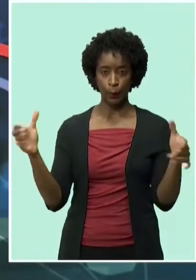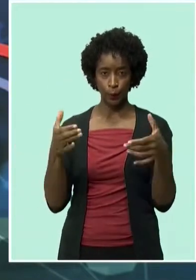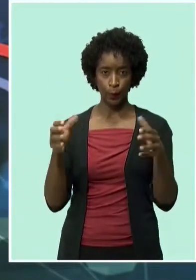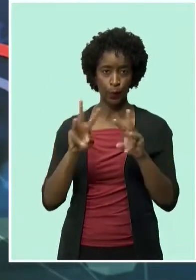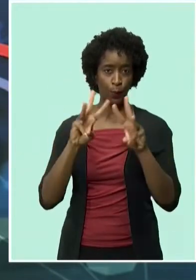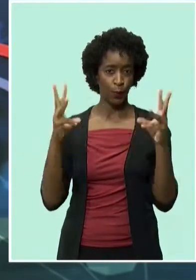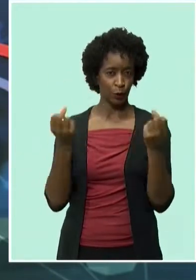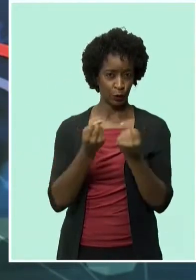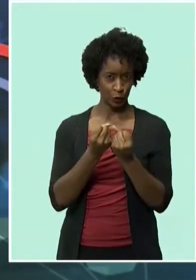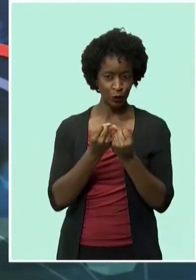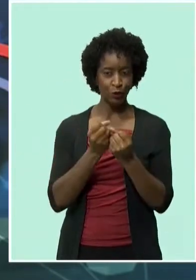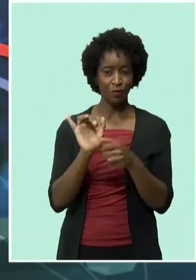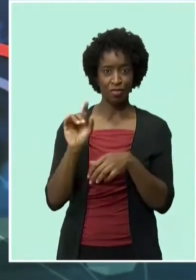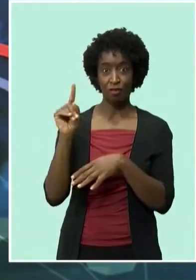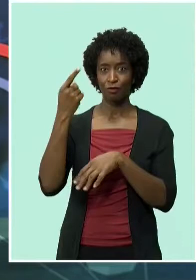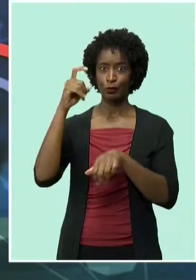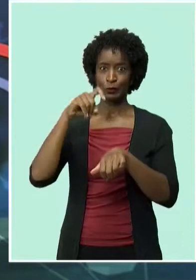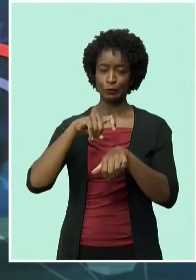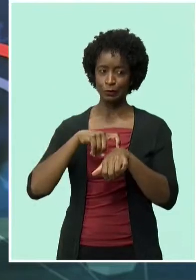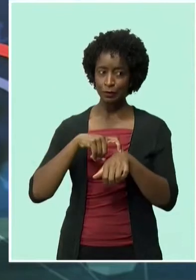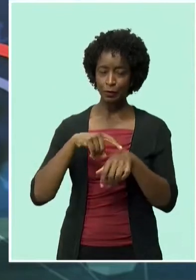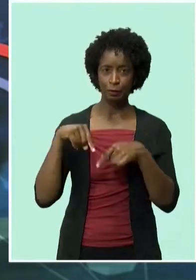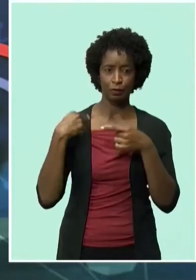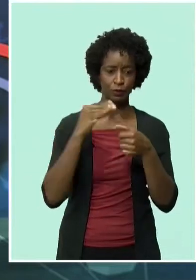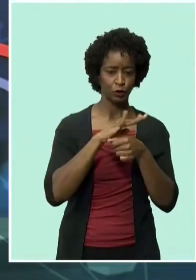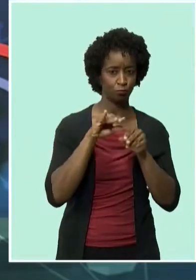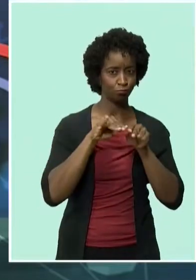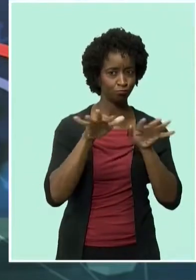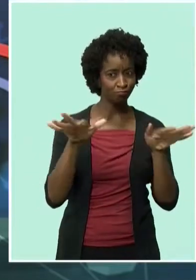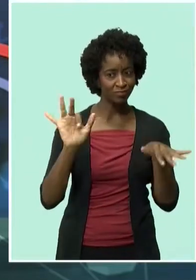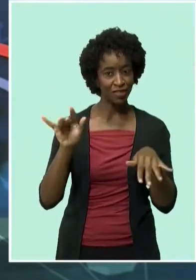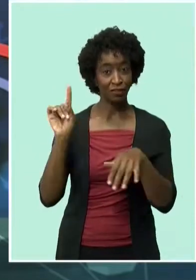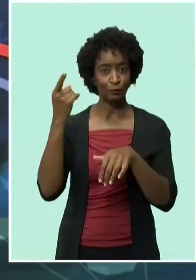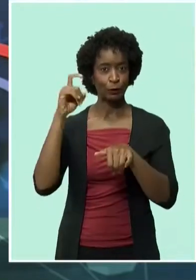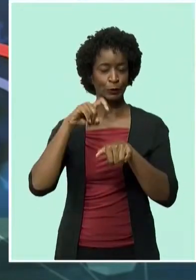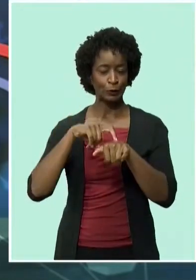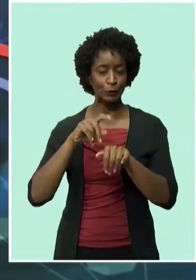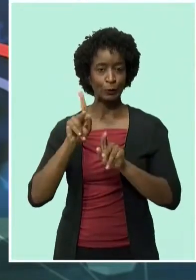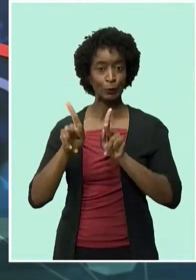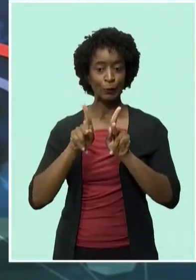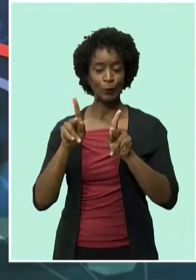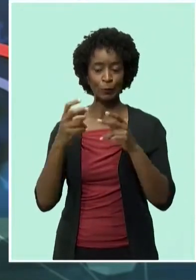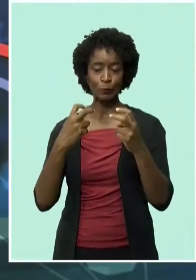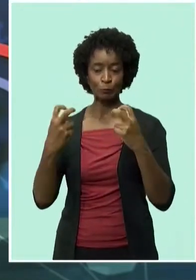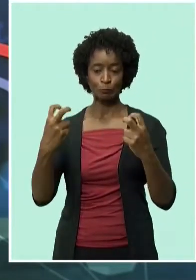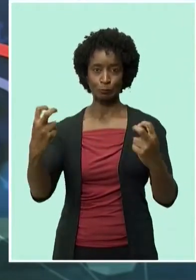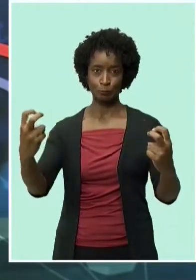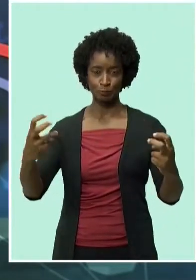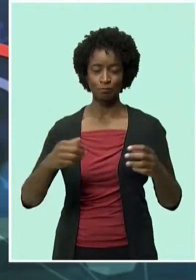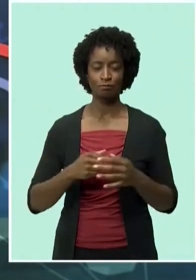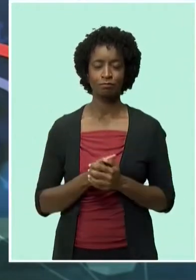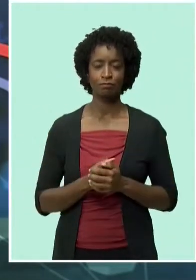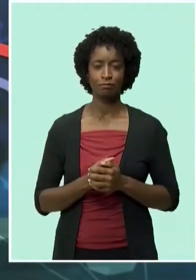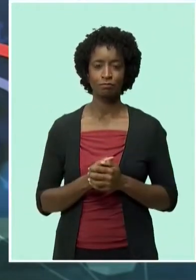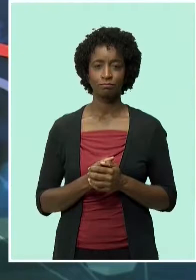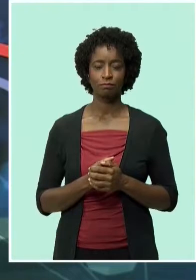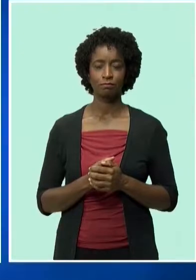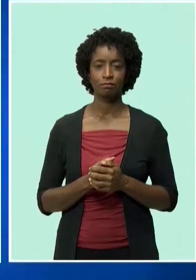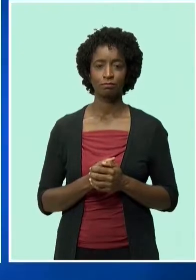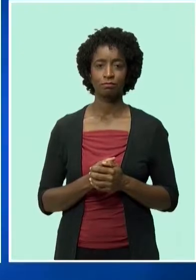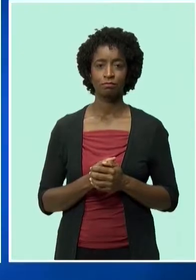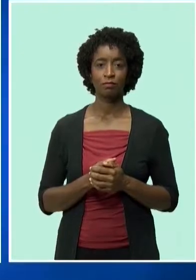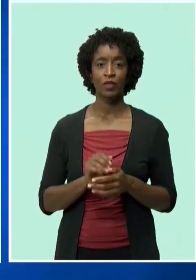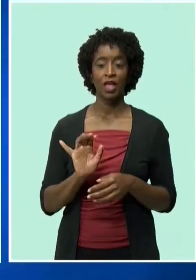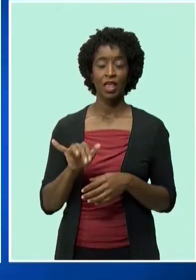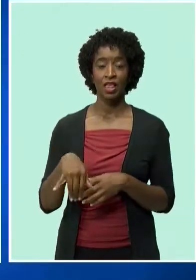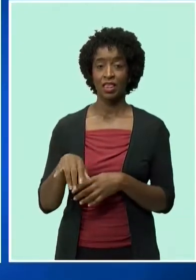COVID-19 pandemic. Shane Jones has a report from the event held at the Savannah Beach Club Hotel and Spa. It was BIBA's